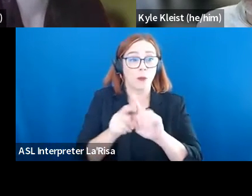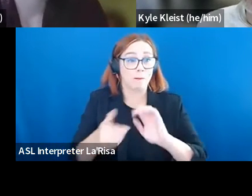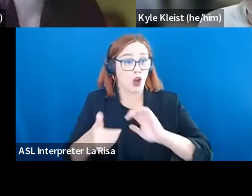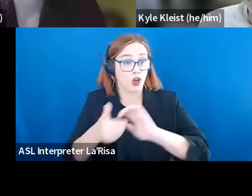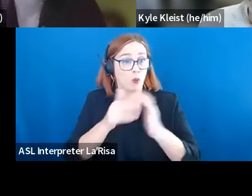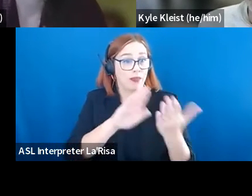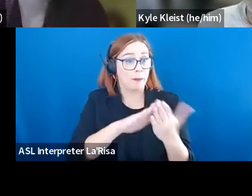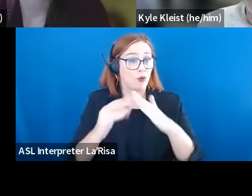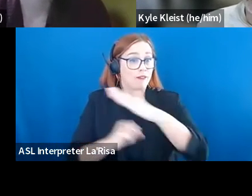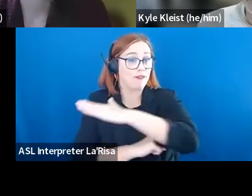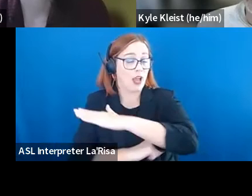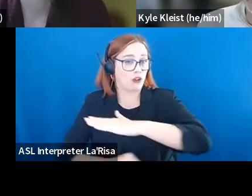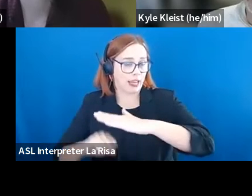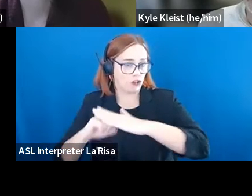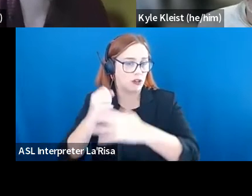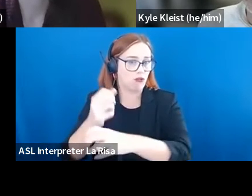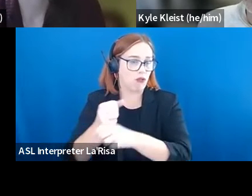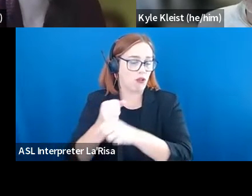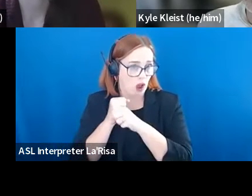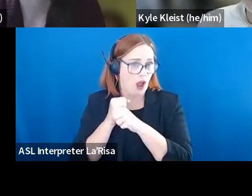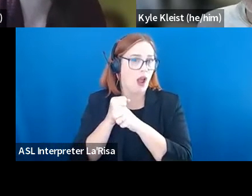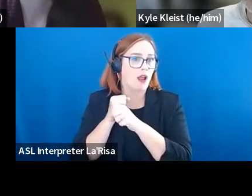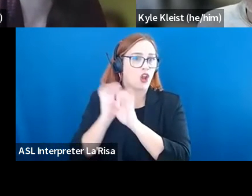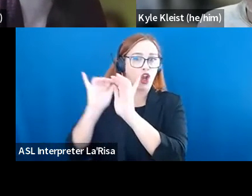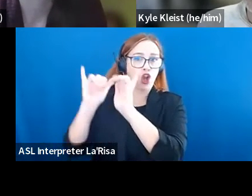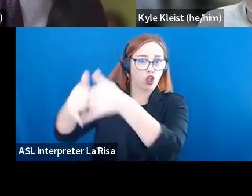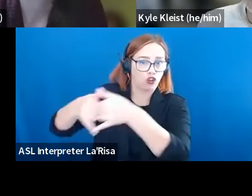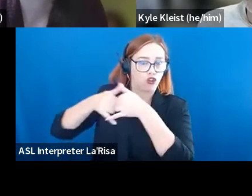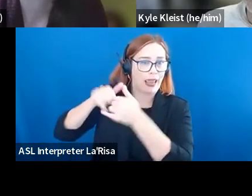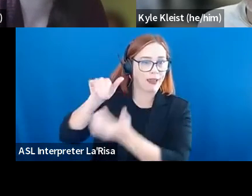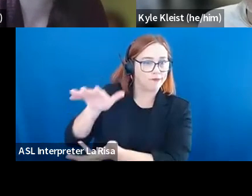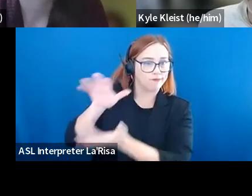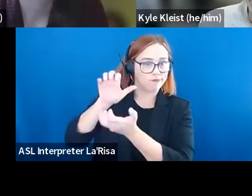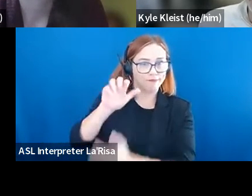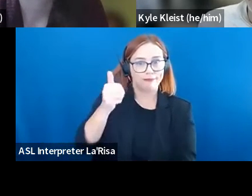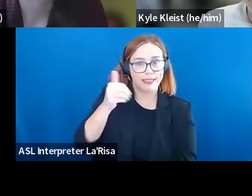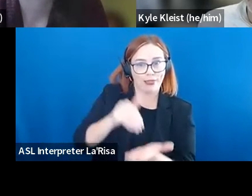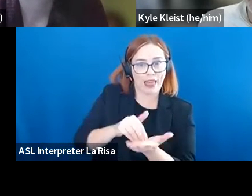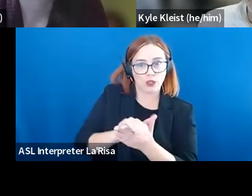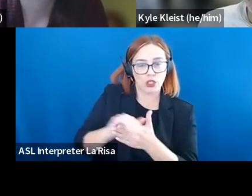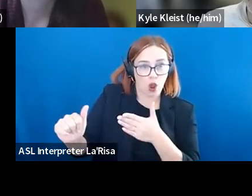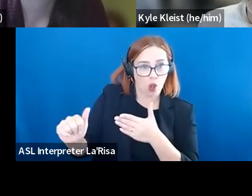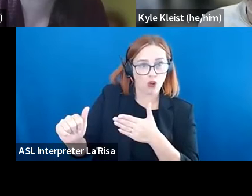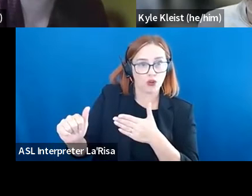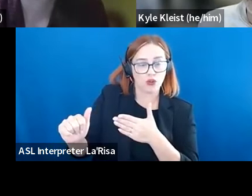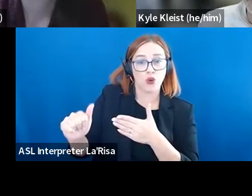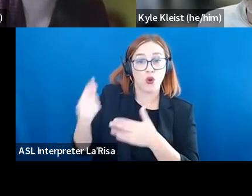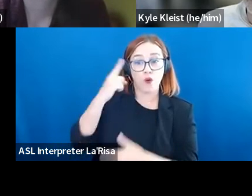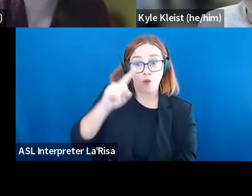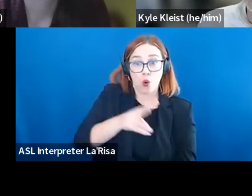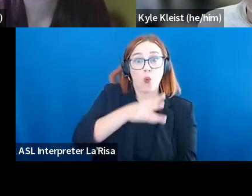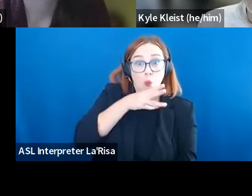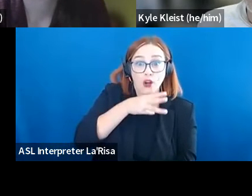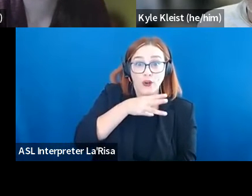water purchased for this. And as you can imagine, we needed quite a lot of water. We